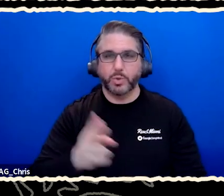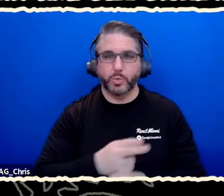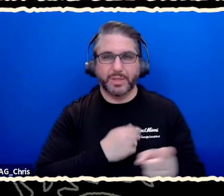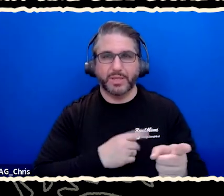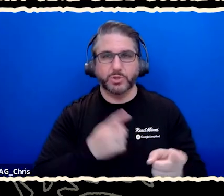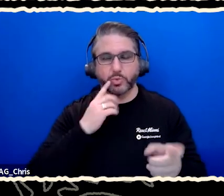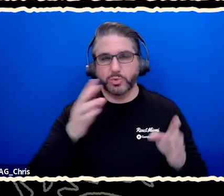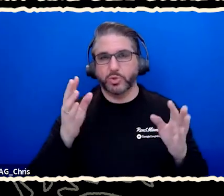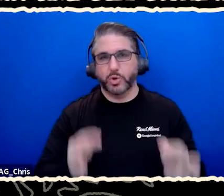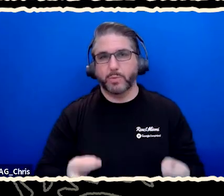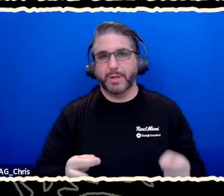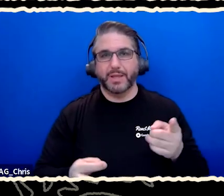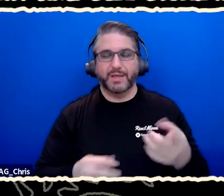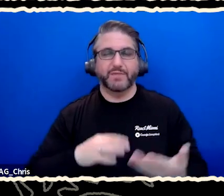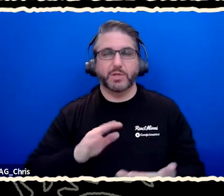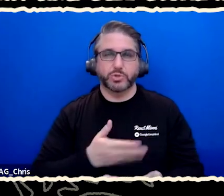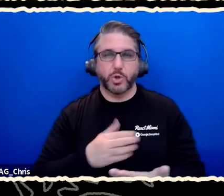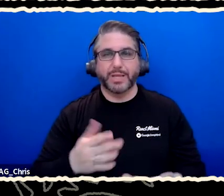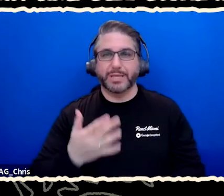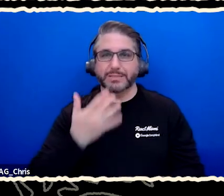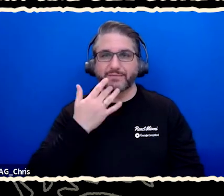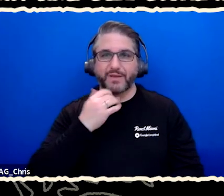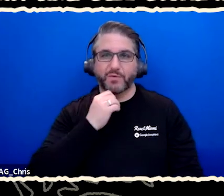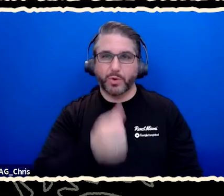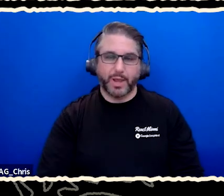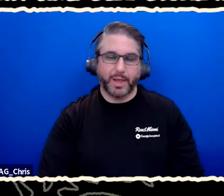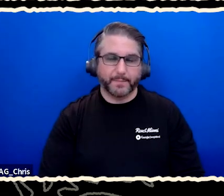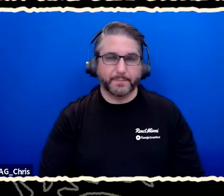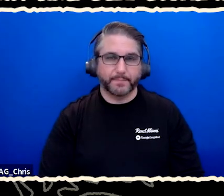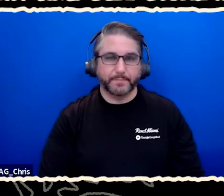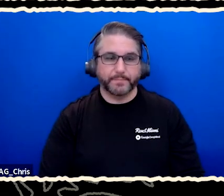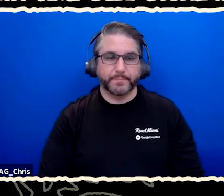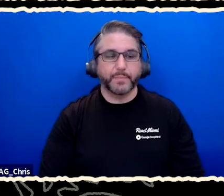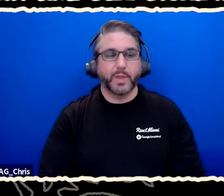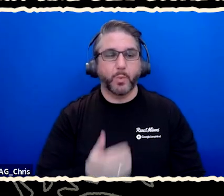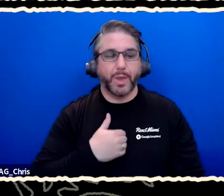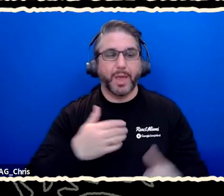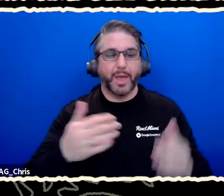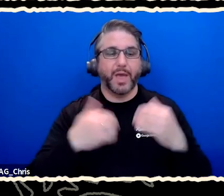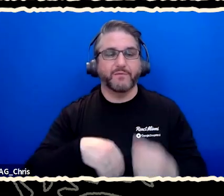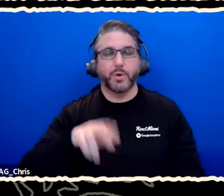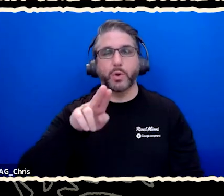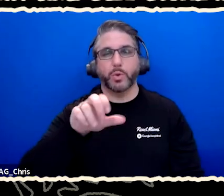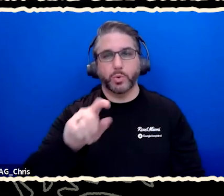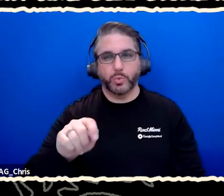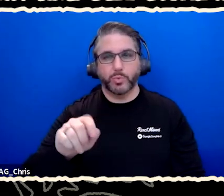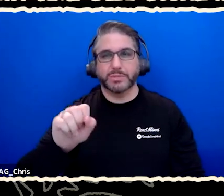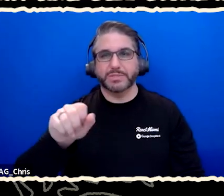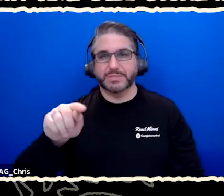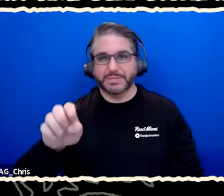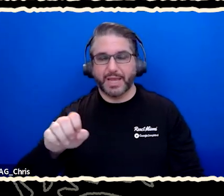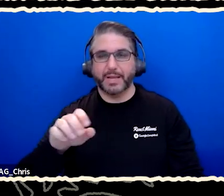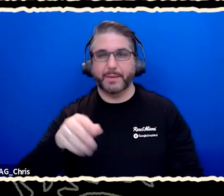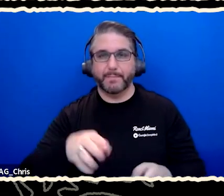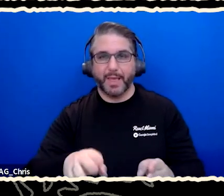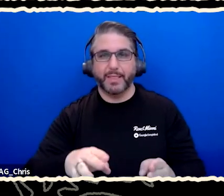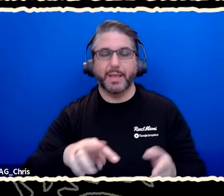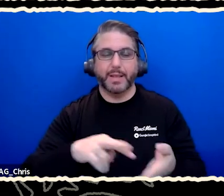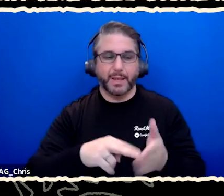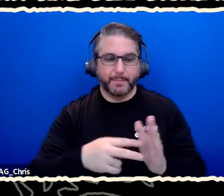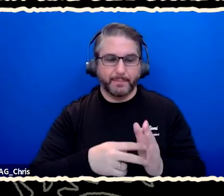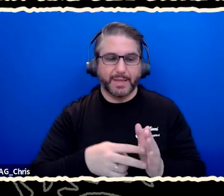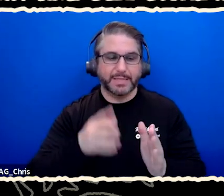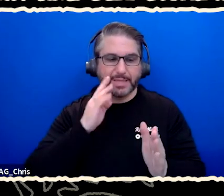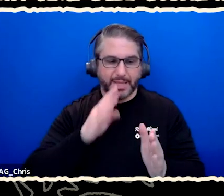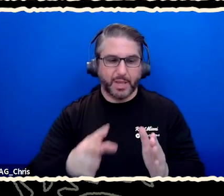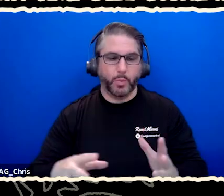song is favorite. Then we have the useState method that accepts the name of the selector and its arguments. This is